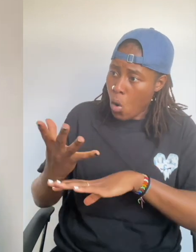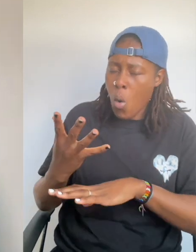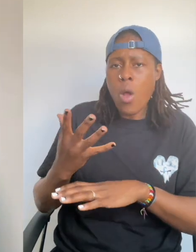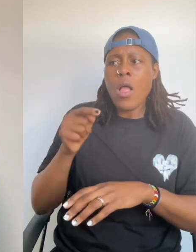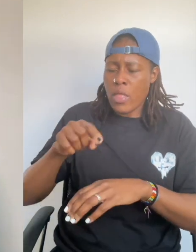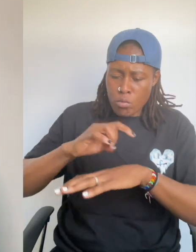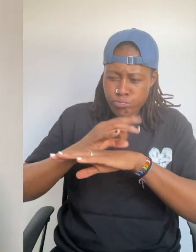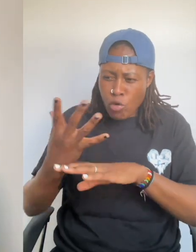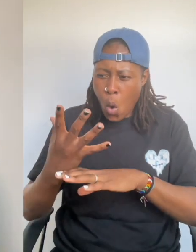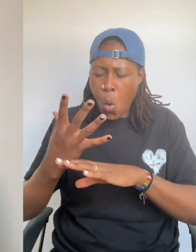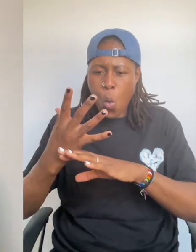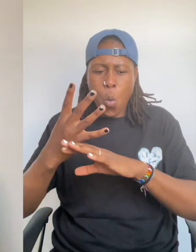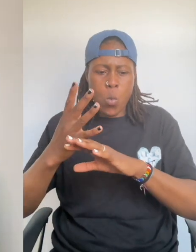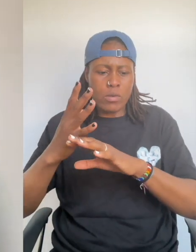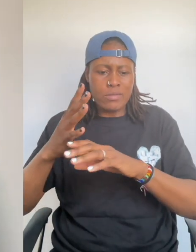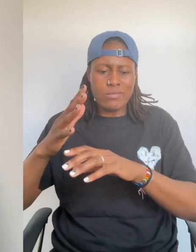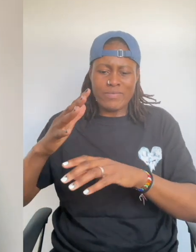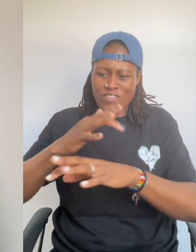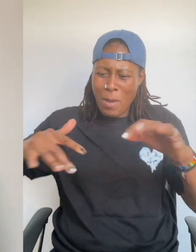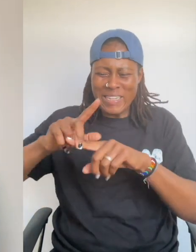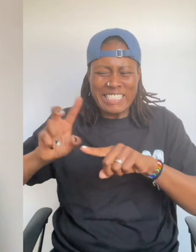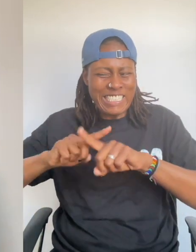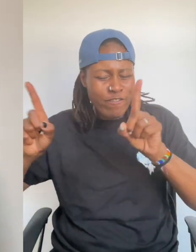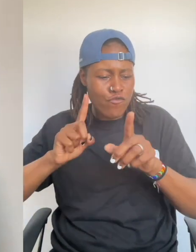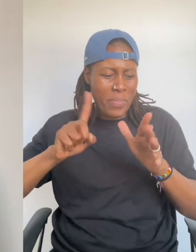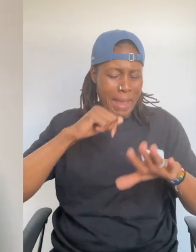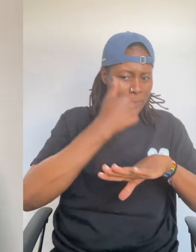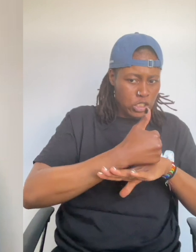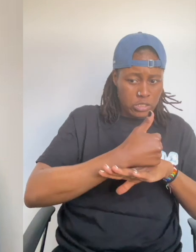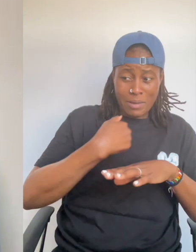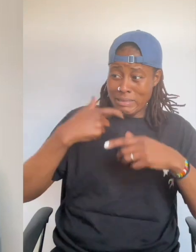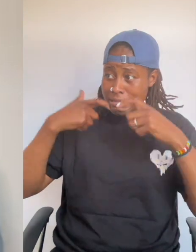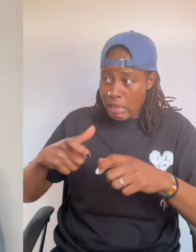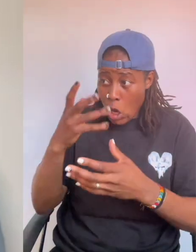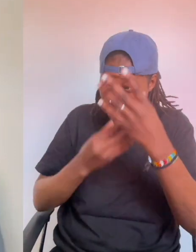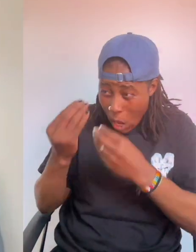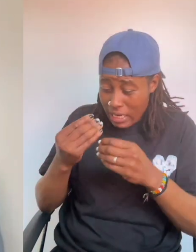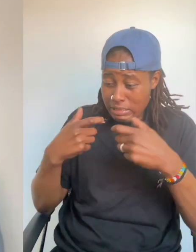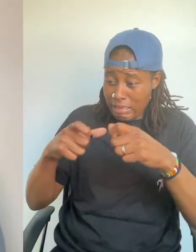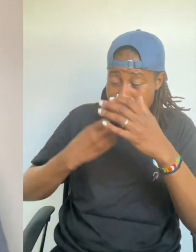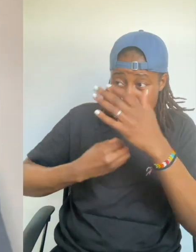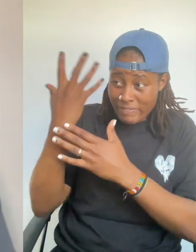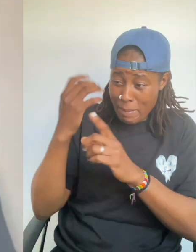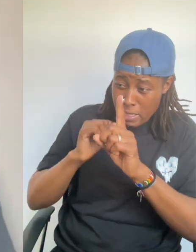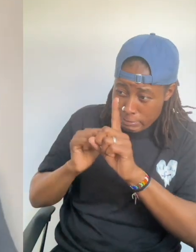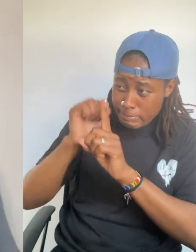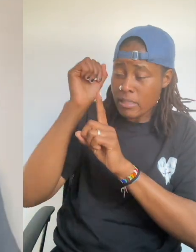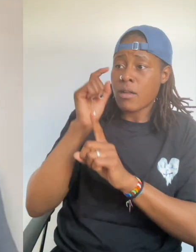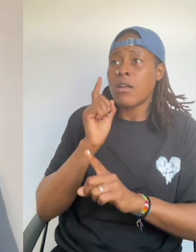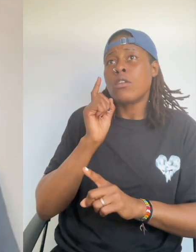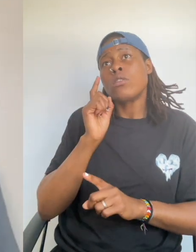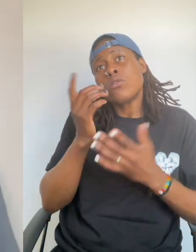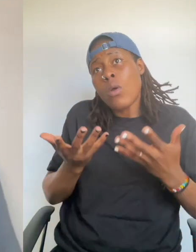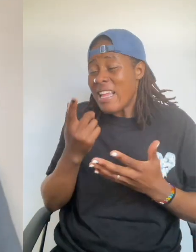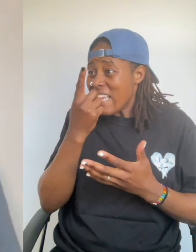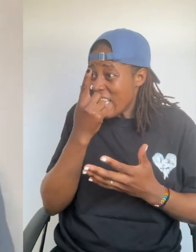obviously very different from the amateurs. I'm still learning, still developing. So, if we